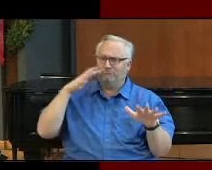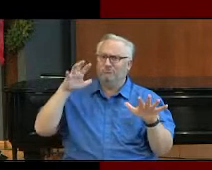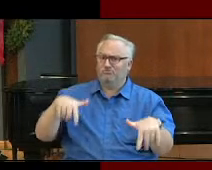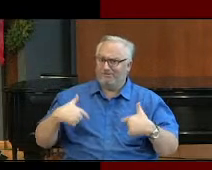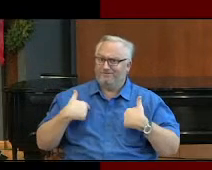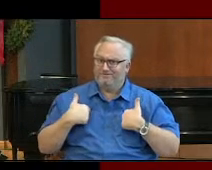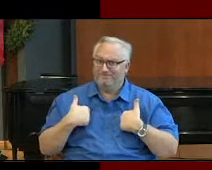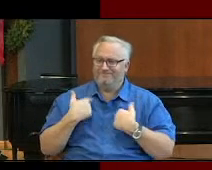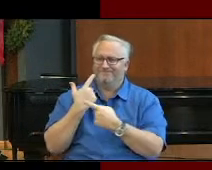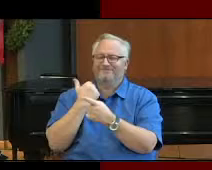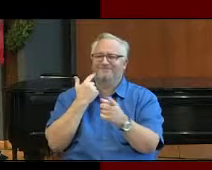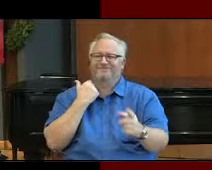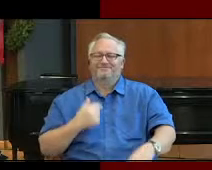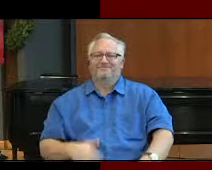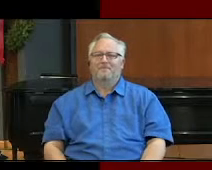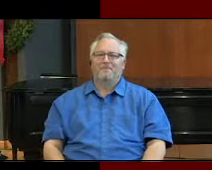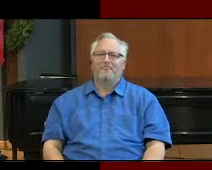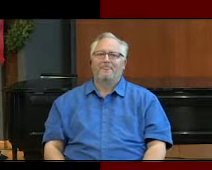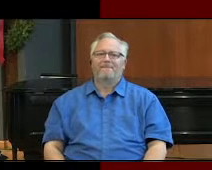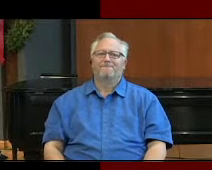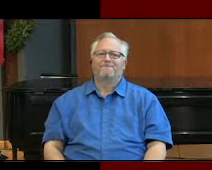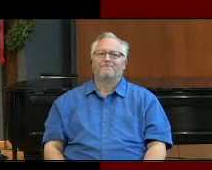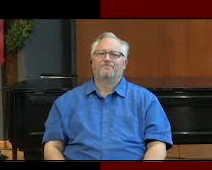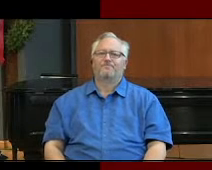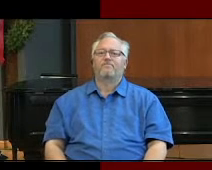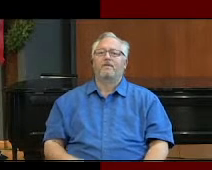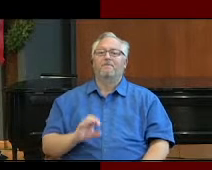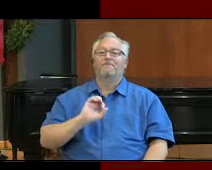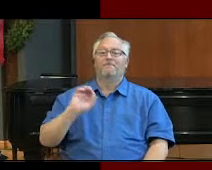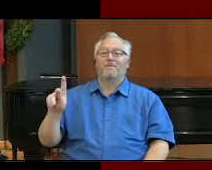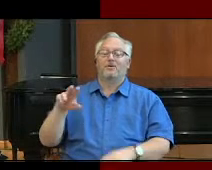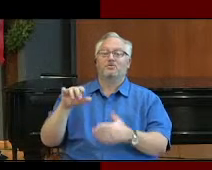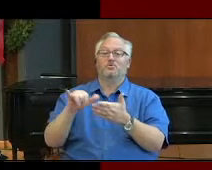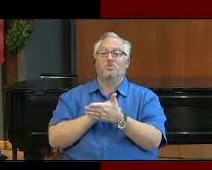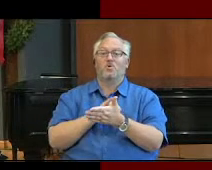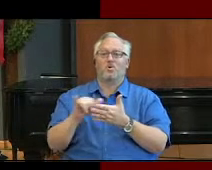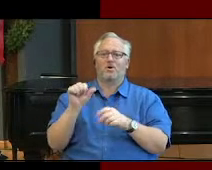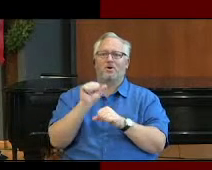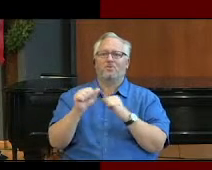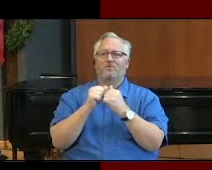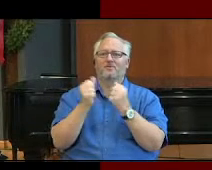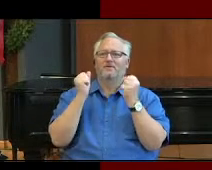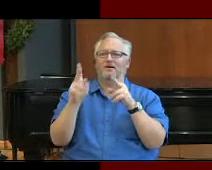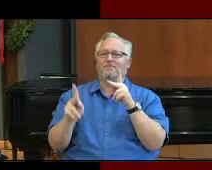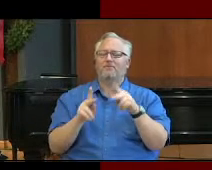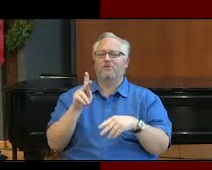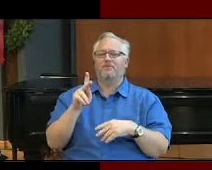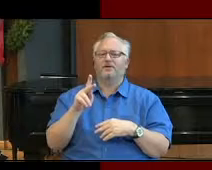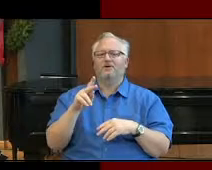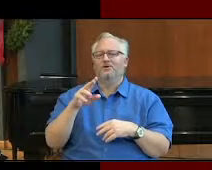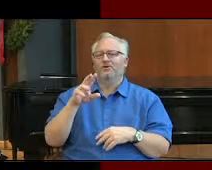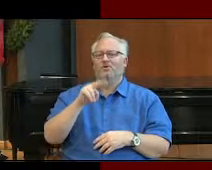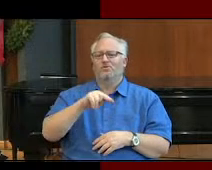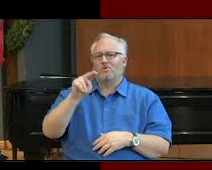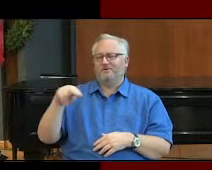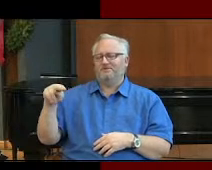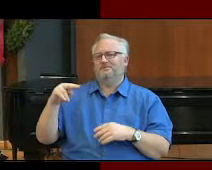surprised. When I returned to New York, I worked with many others at the Norwegian mission to the UN